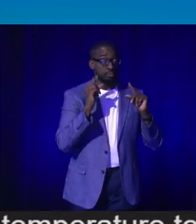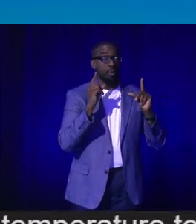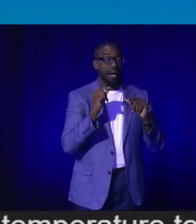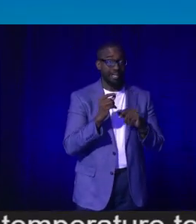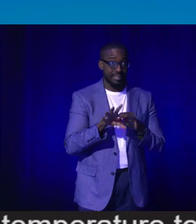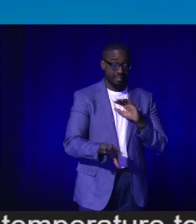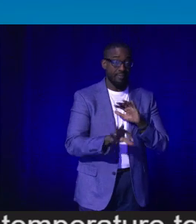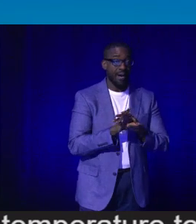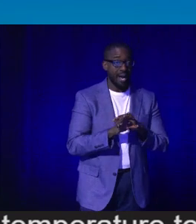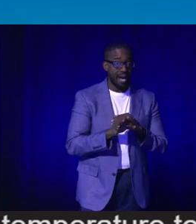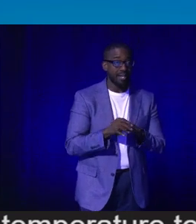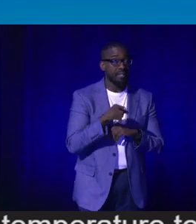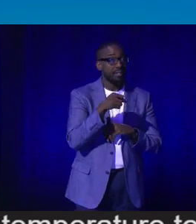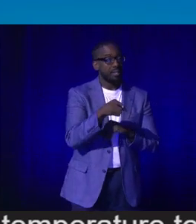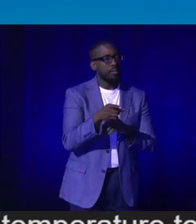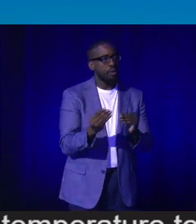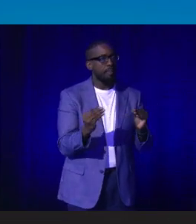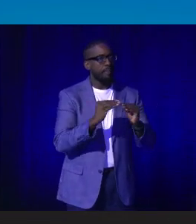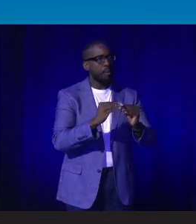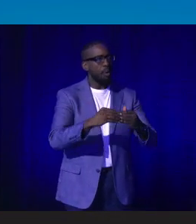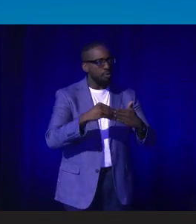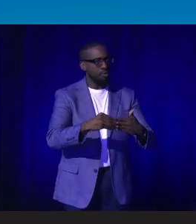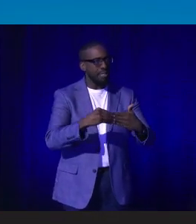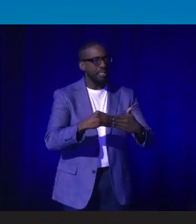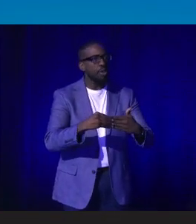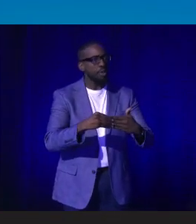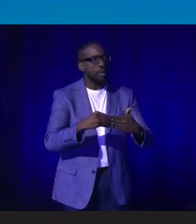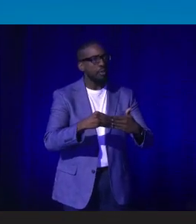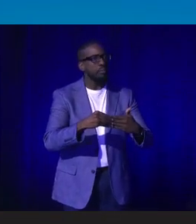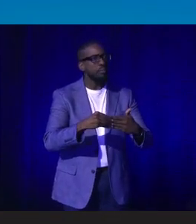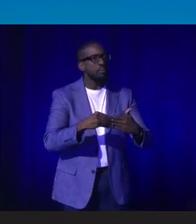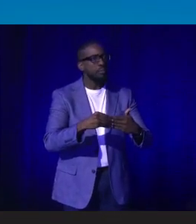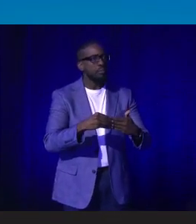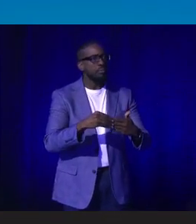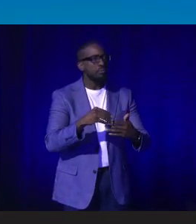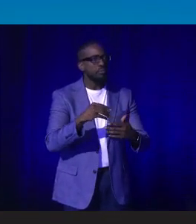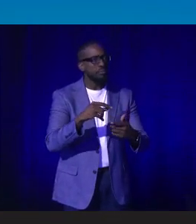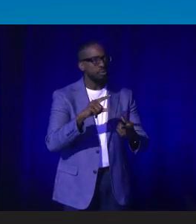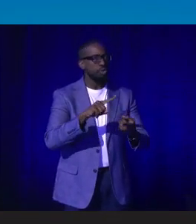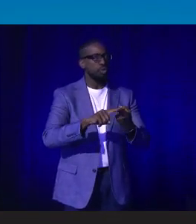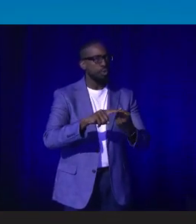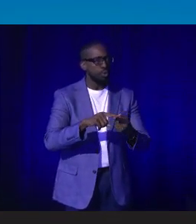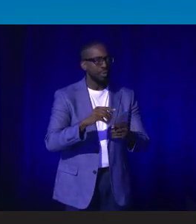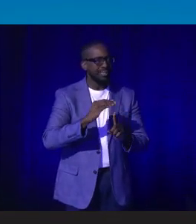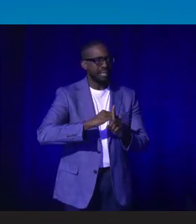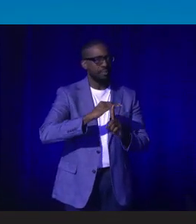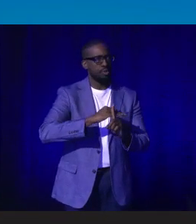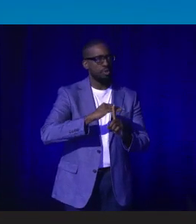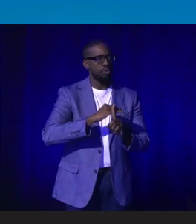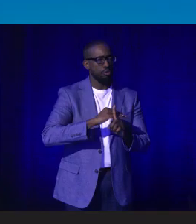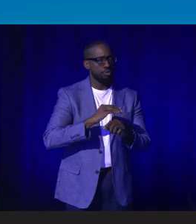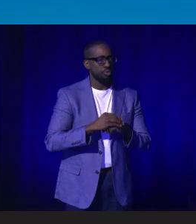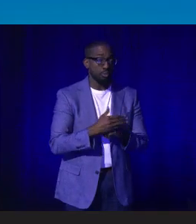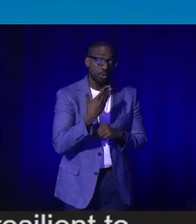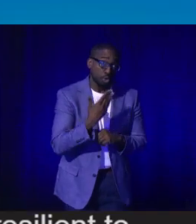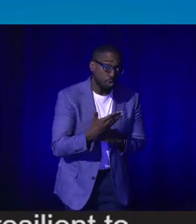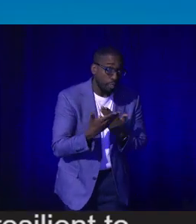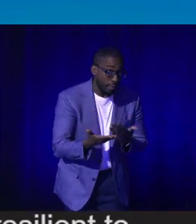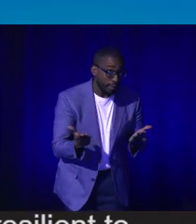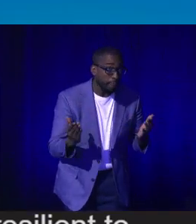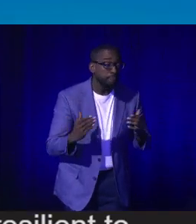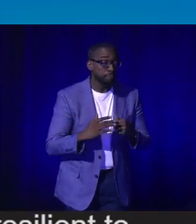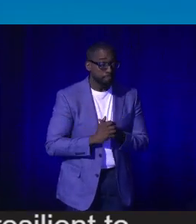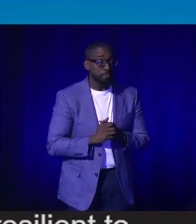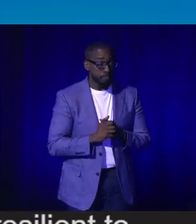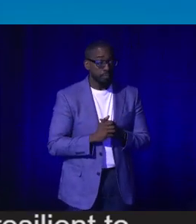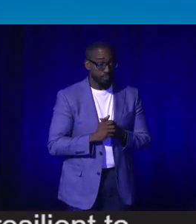general seem more resilient to temperature. So they don't mind as much having spatial variation in temperature, which is a good thing.